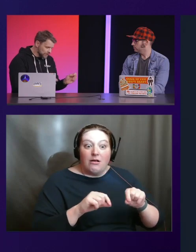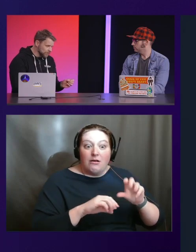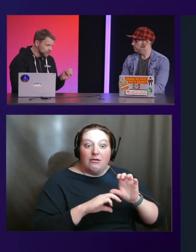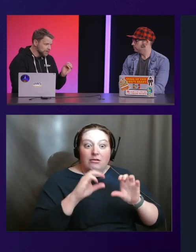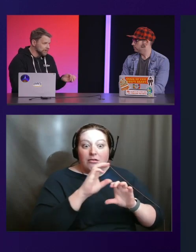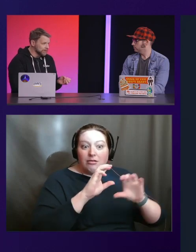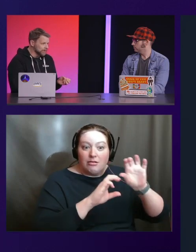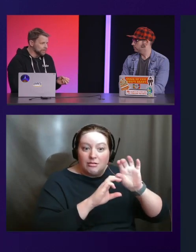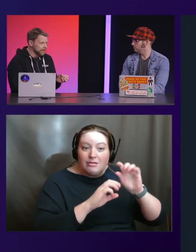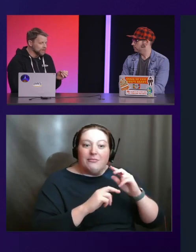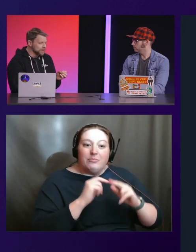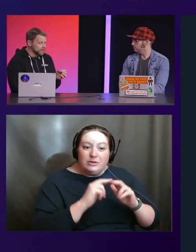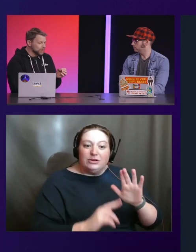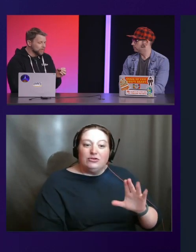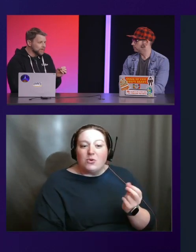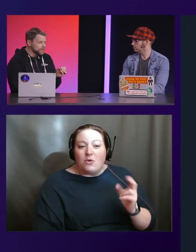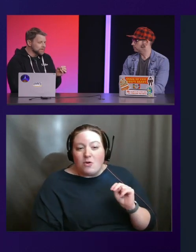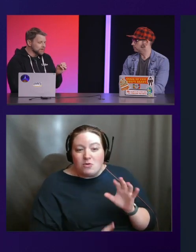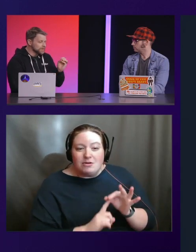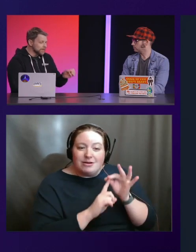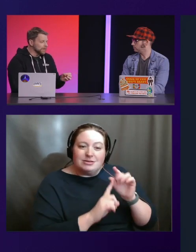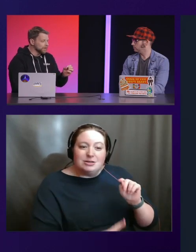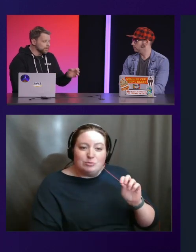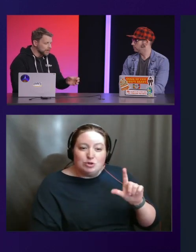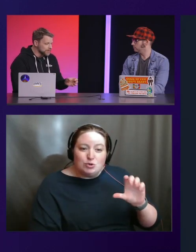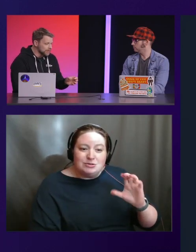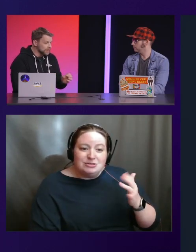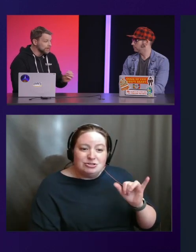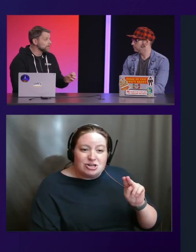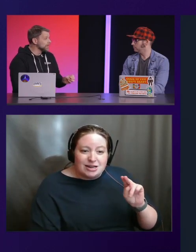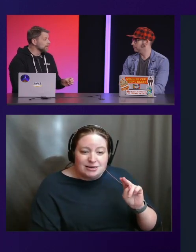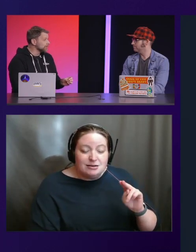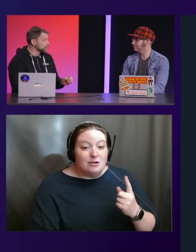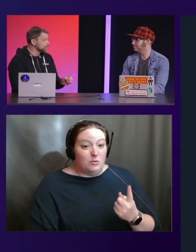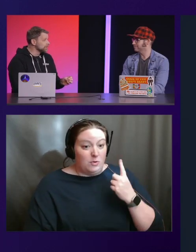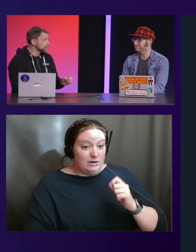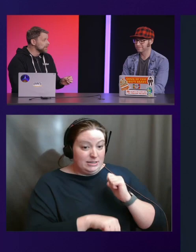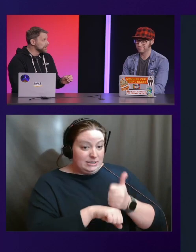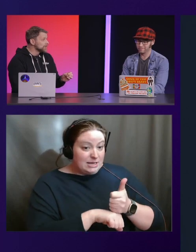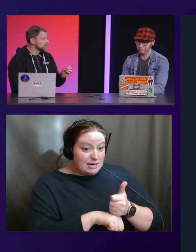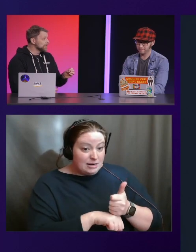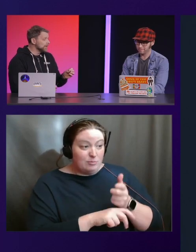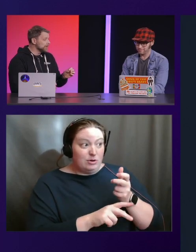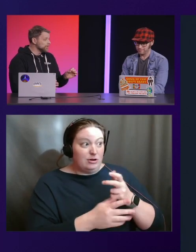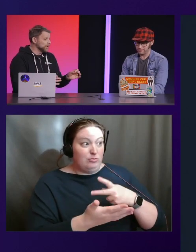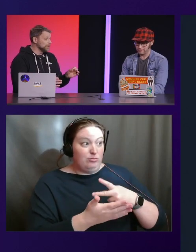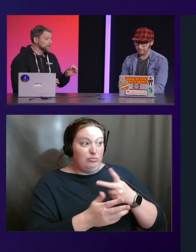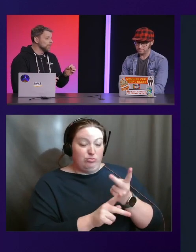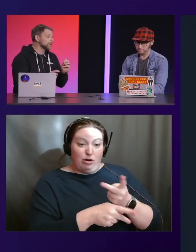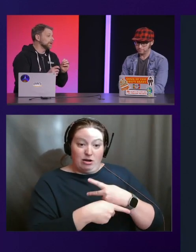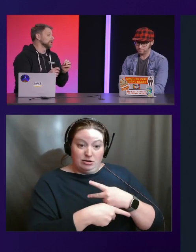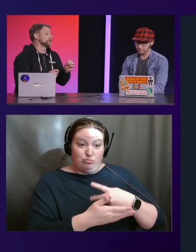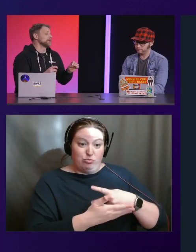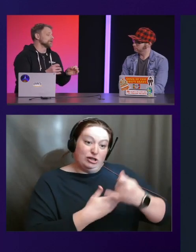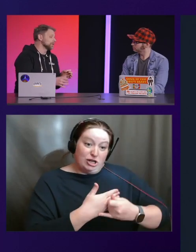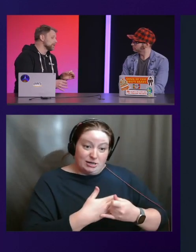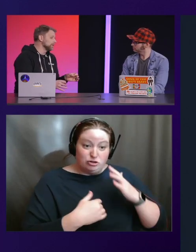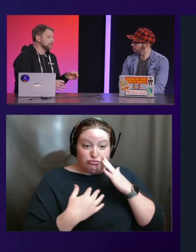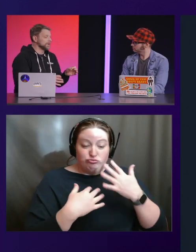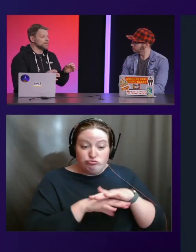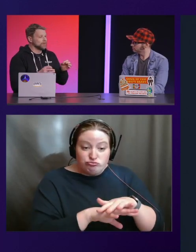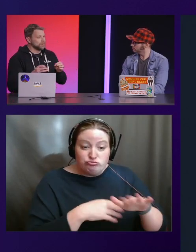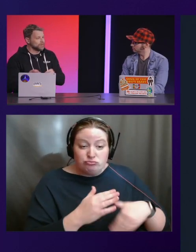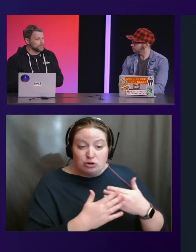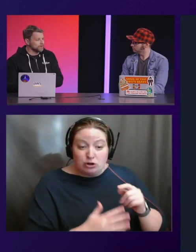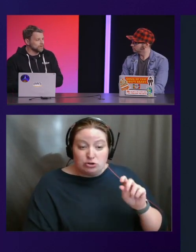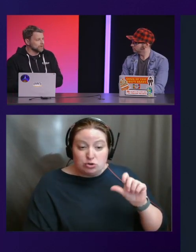your own custom tool chain that we talk about. One is setting up a project and integrating all the tools so that when you're working, say, in your source code, and